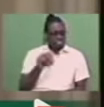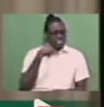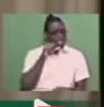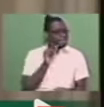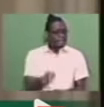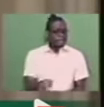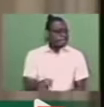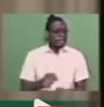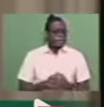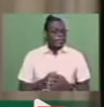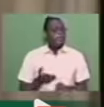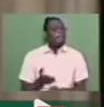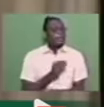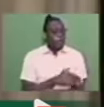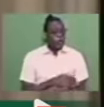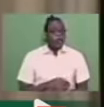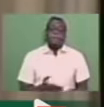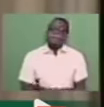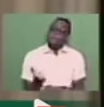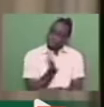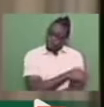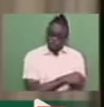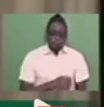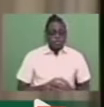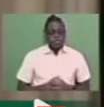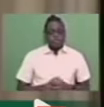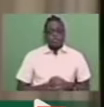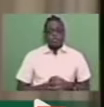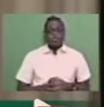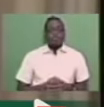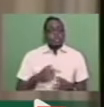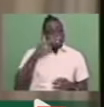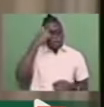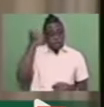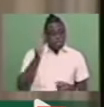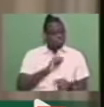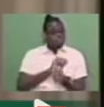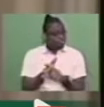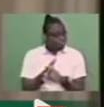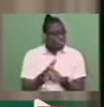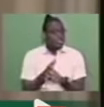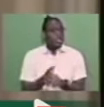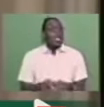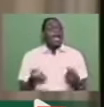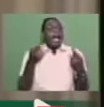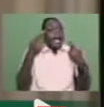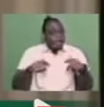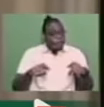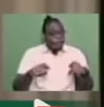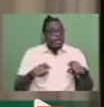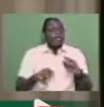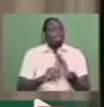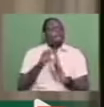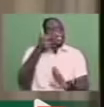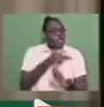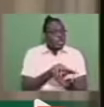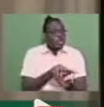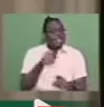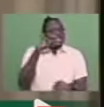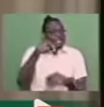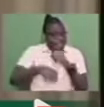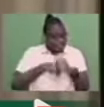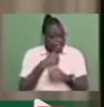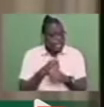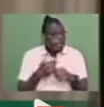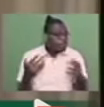before COVID. COVID lockdowns in March. The government has not provided any statistics for this period. And